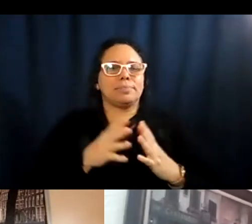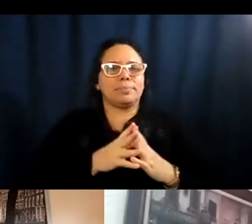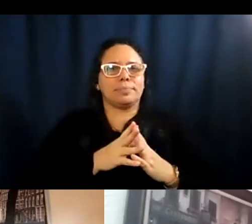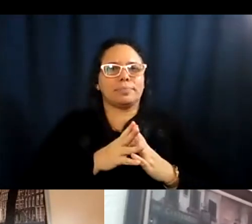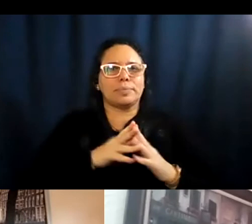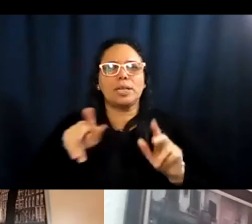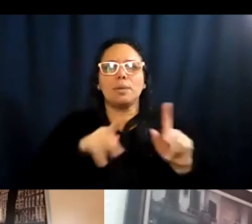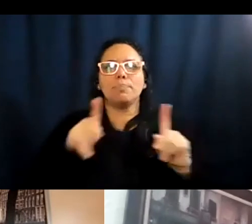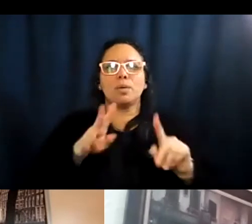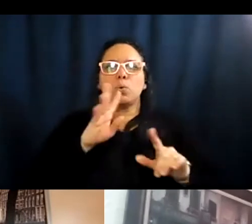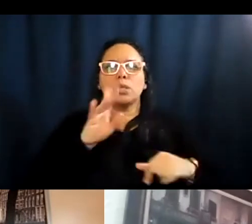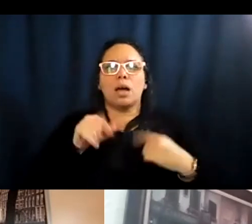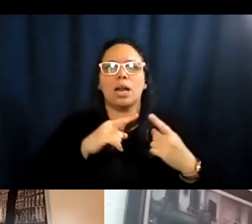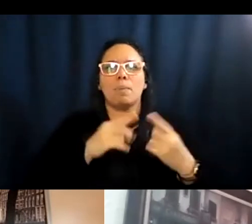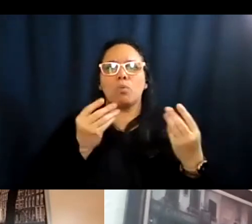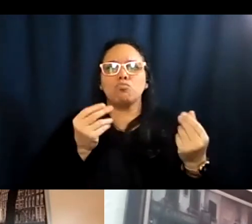damage as violence.